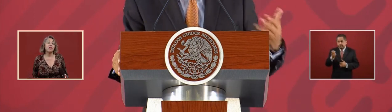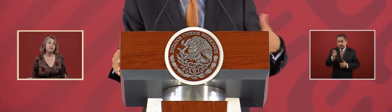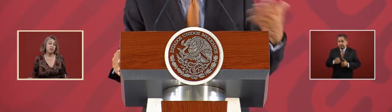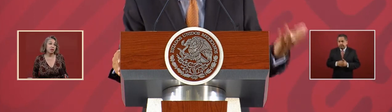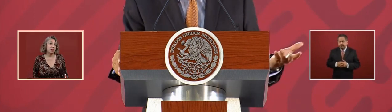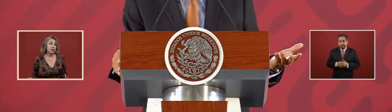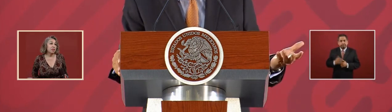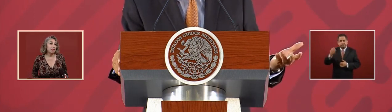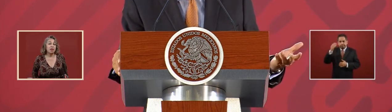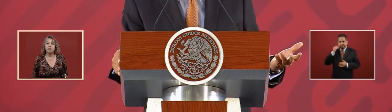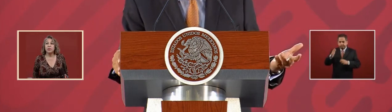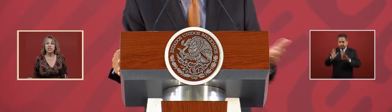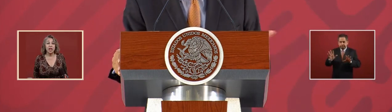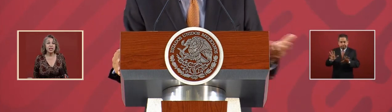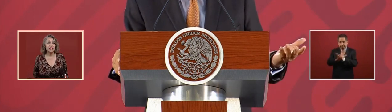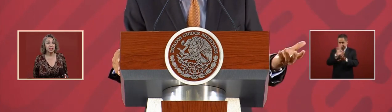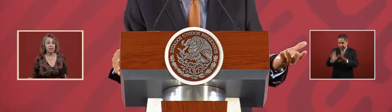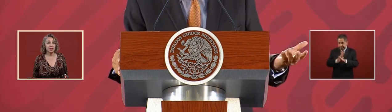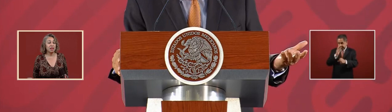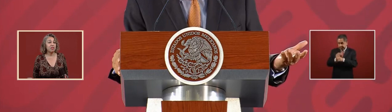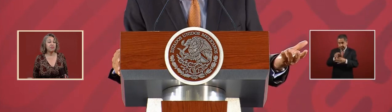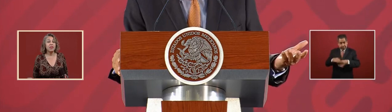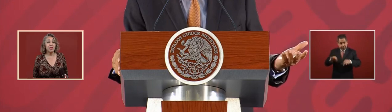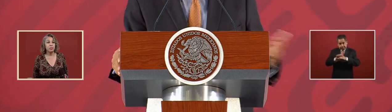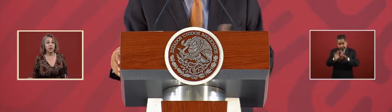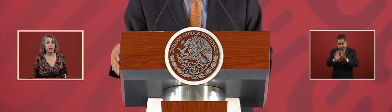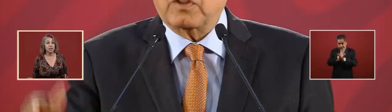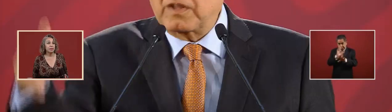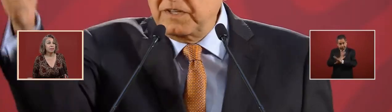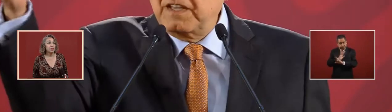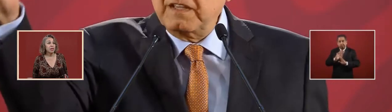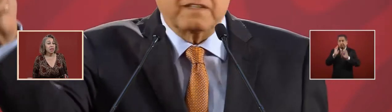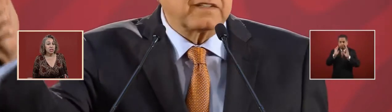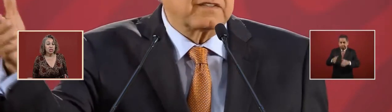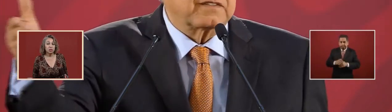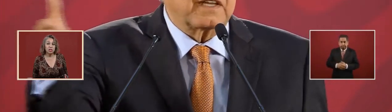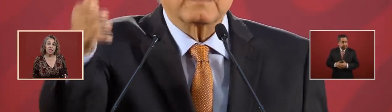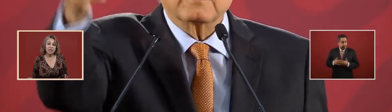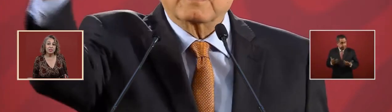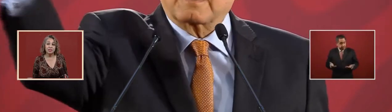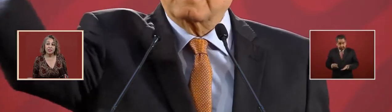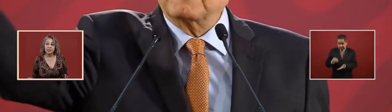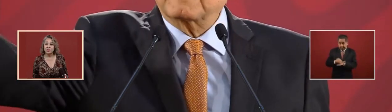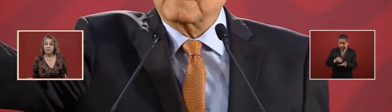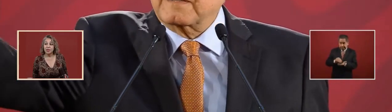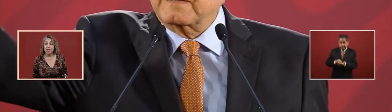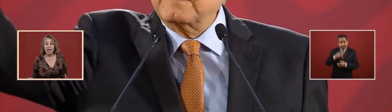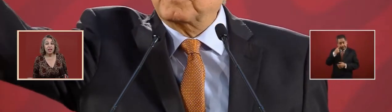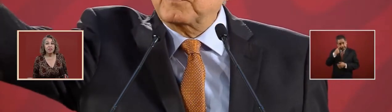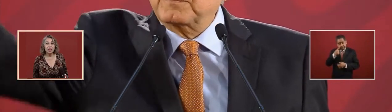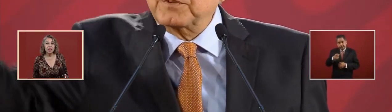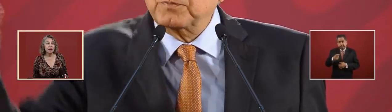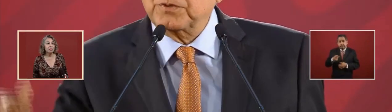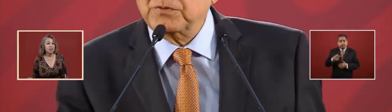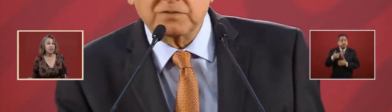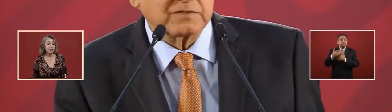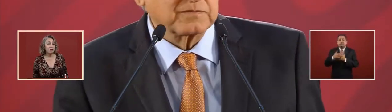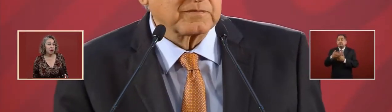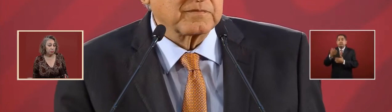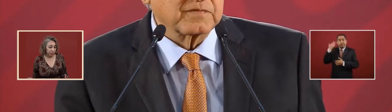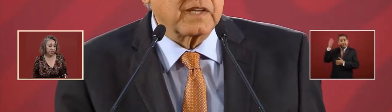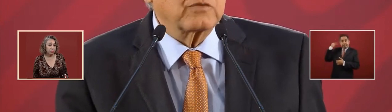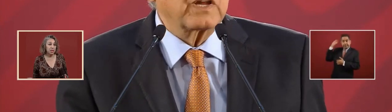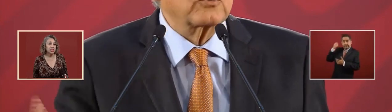so therefore, there have been changes that are very important. Entonces, todavía, so still, o sea, cada vez que every time that